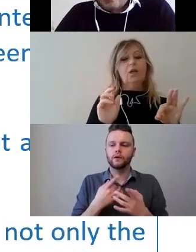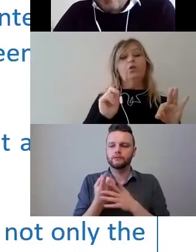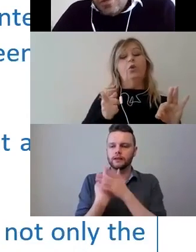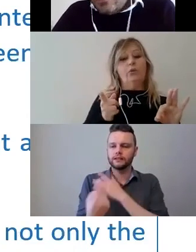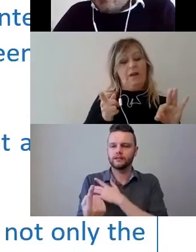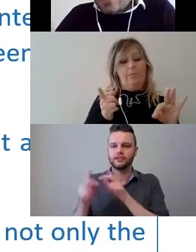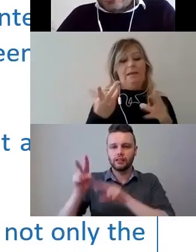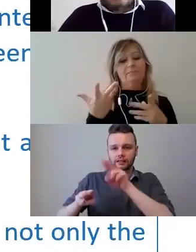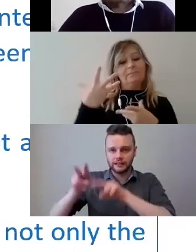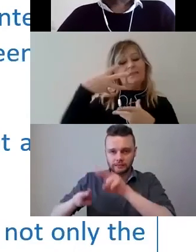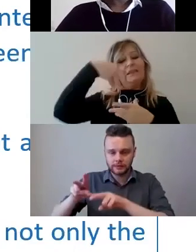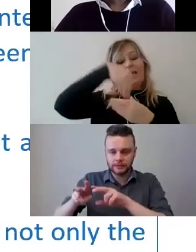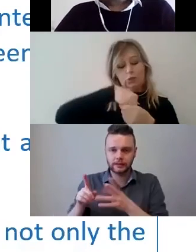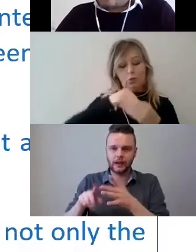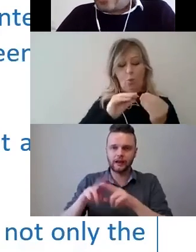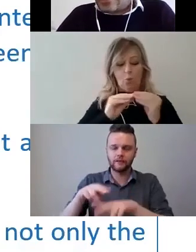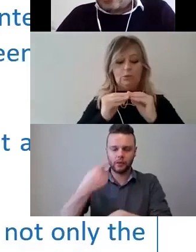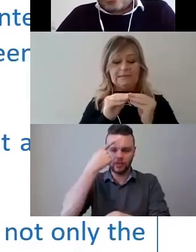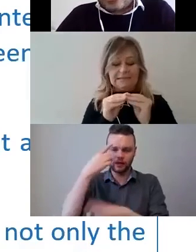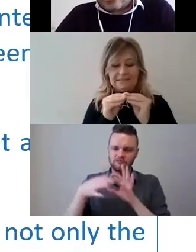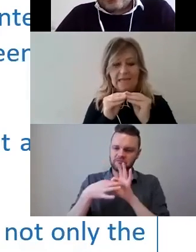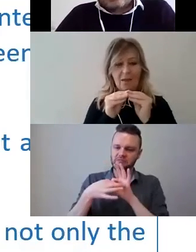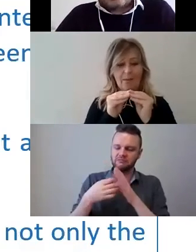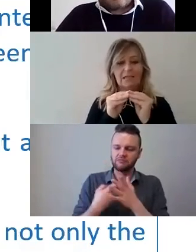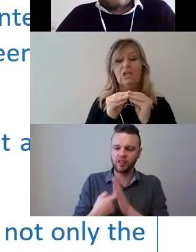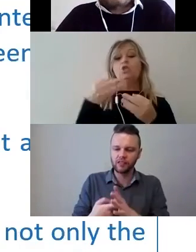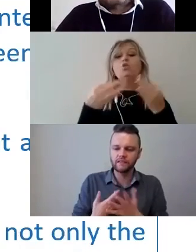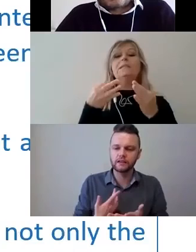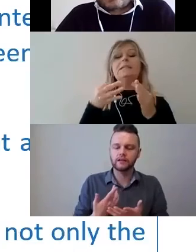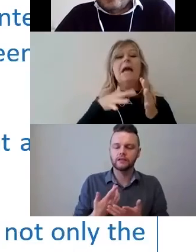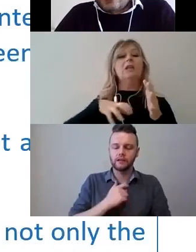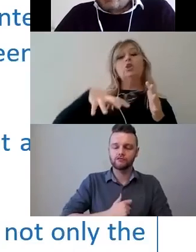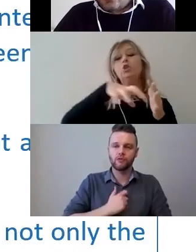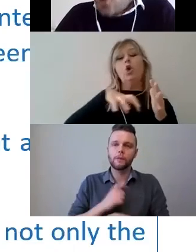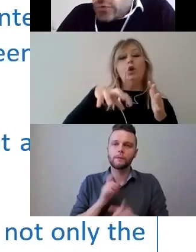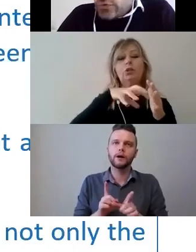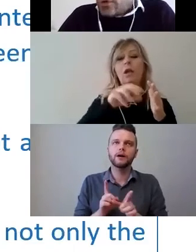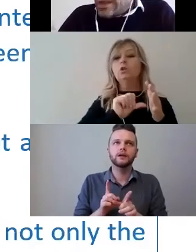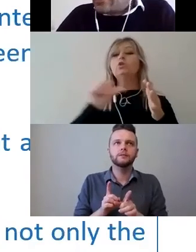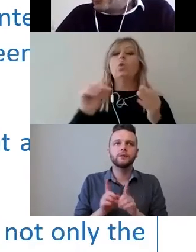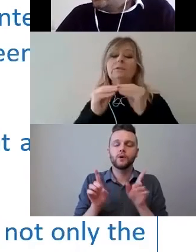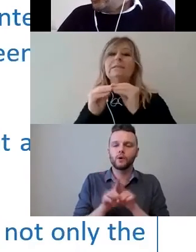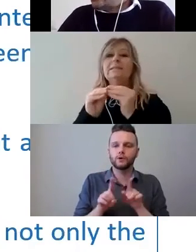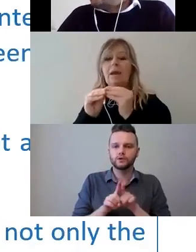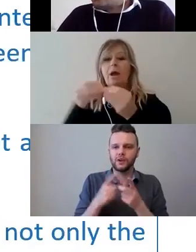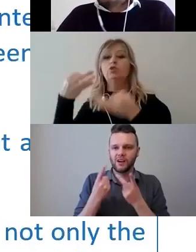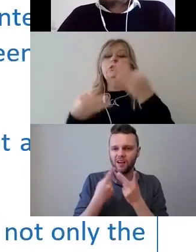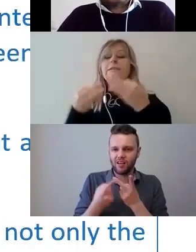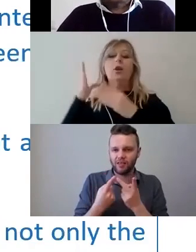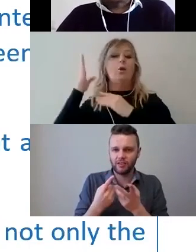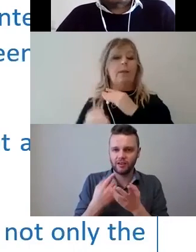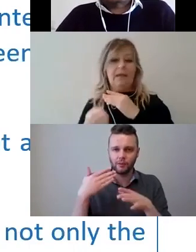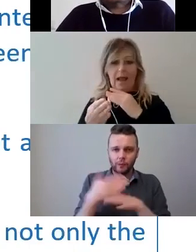assessment, even if we think that it's relevant is its role, but also in other